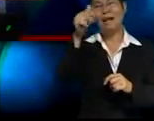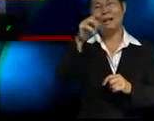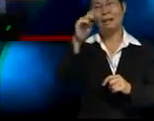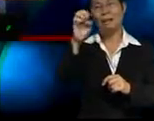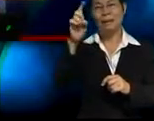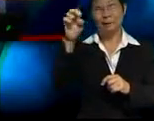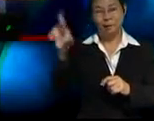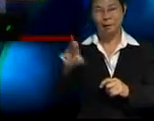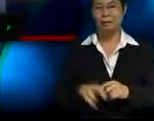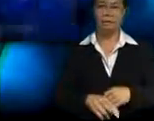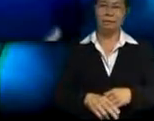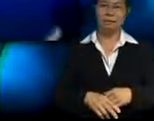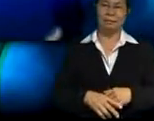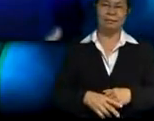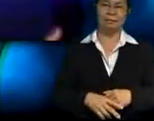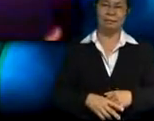my friends.